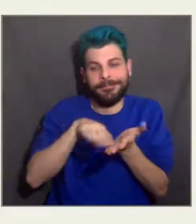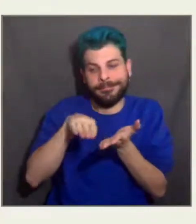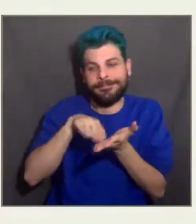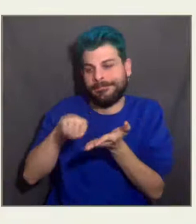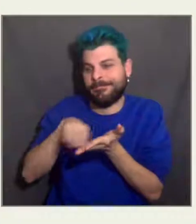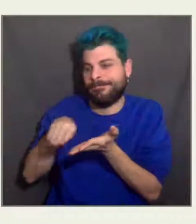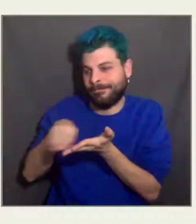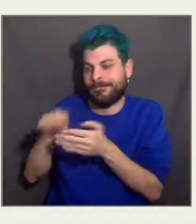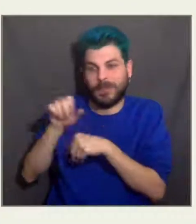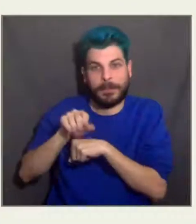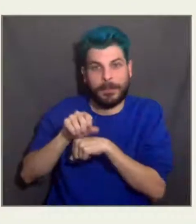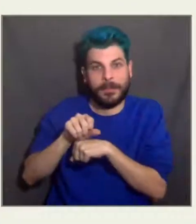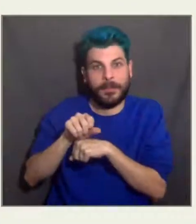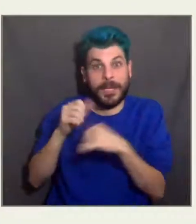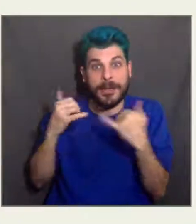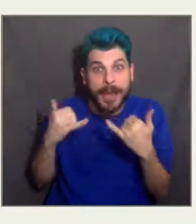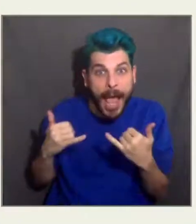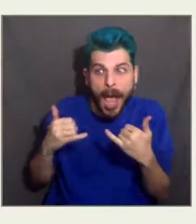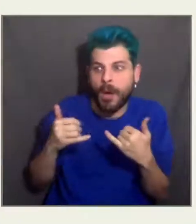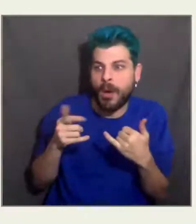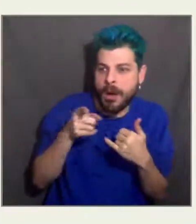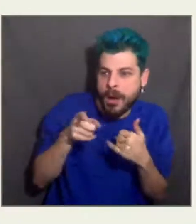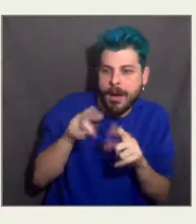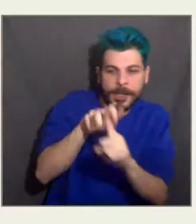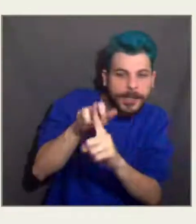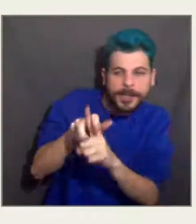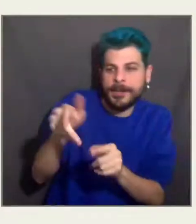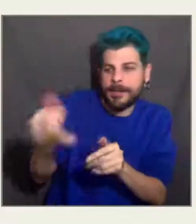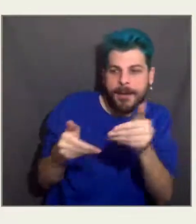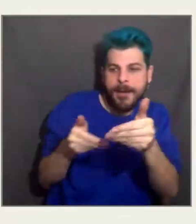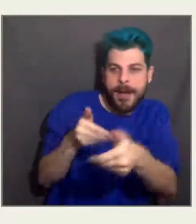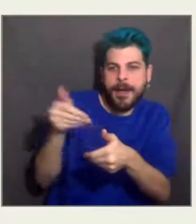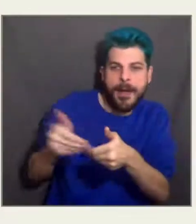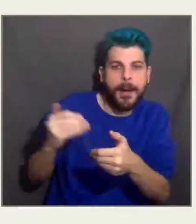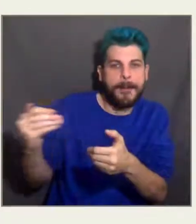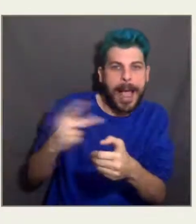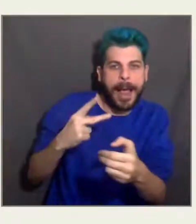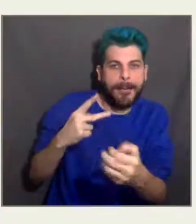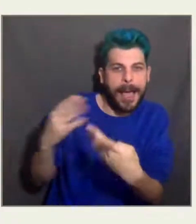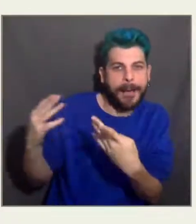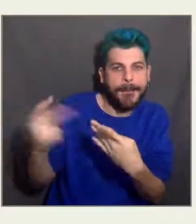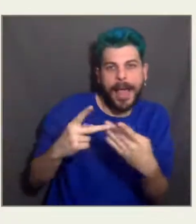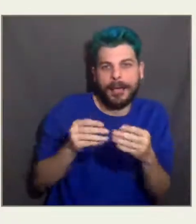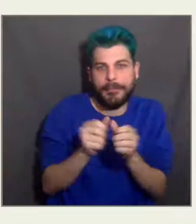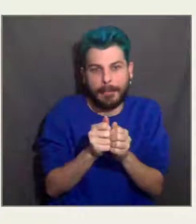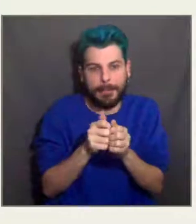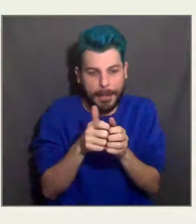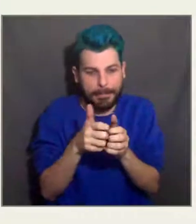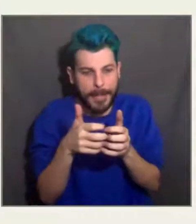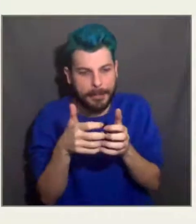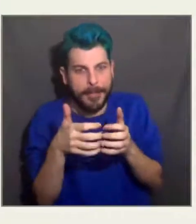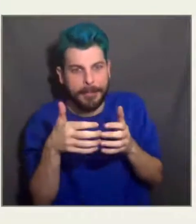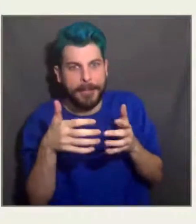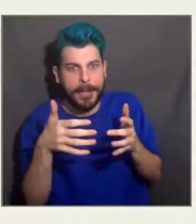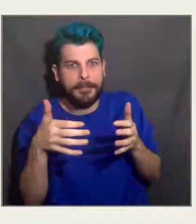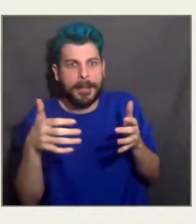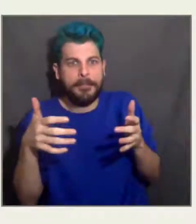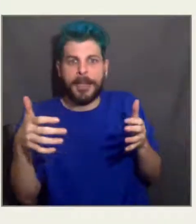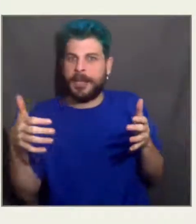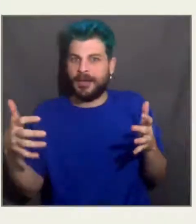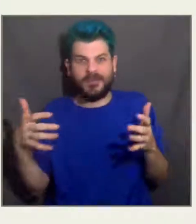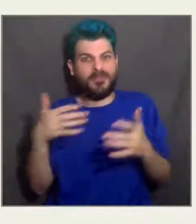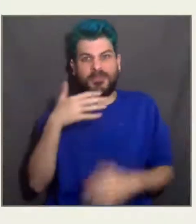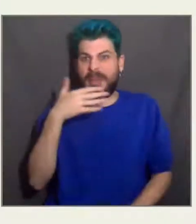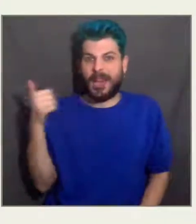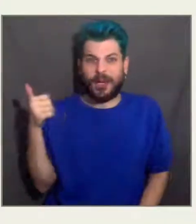We have hired people back, and as we hire them back, we're coming back and building back better. And we are hiring people back at, again,